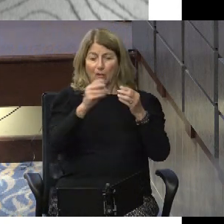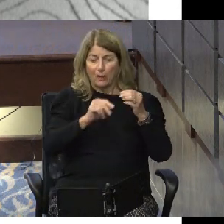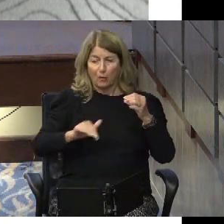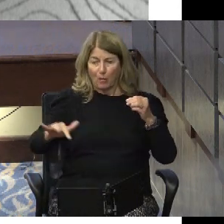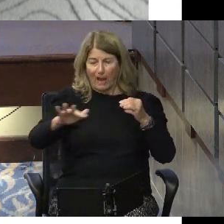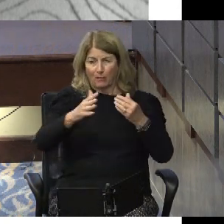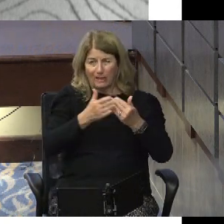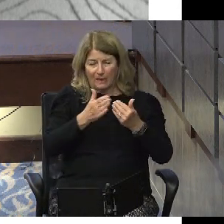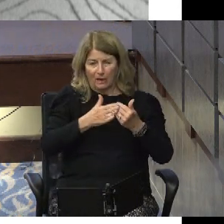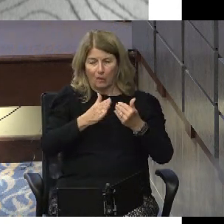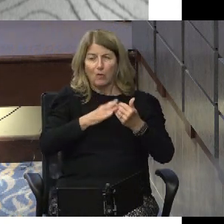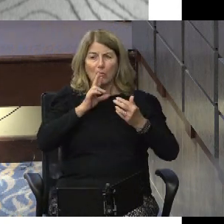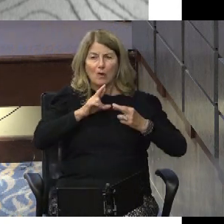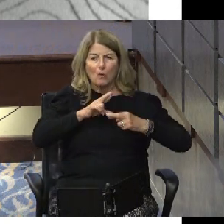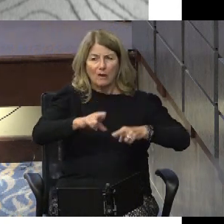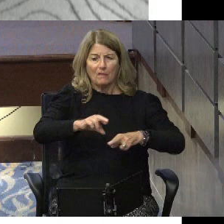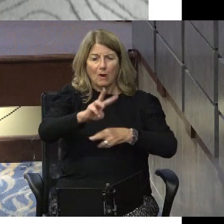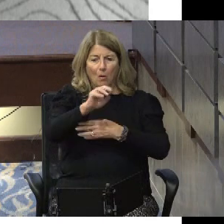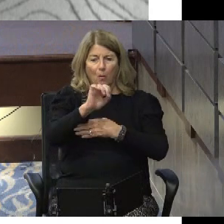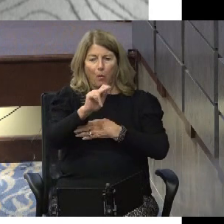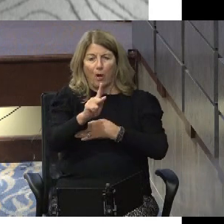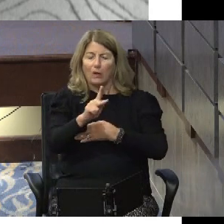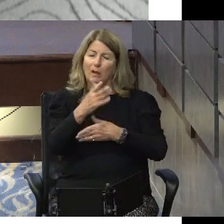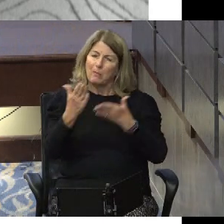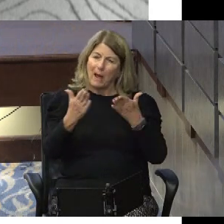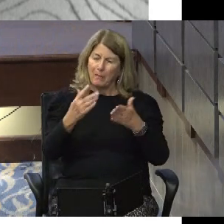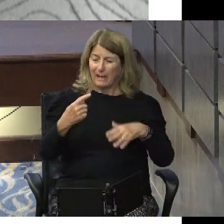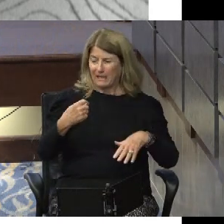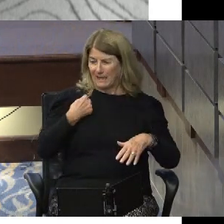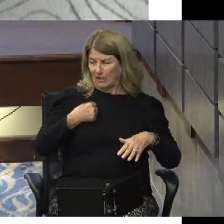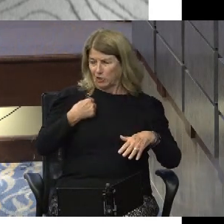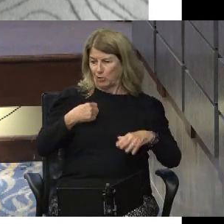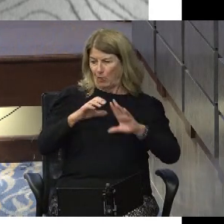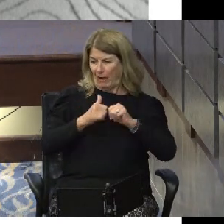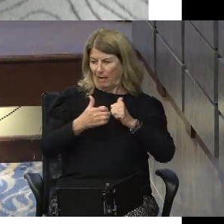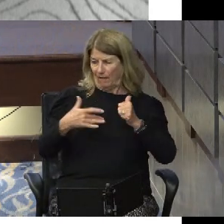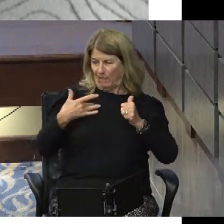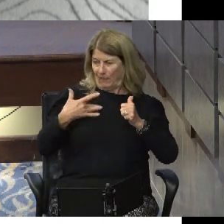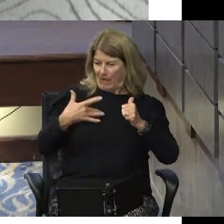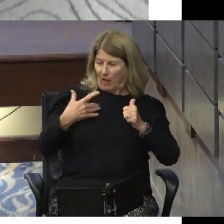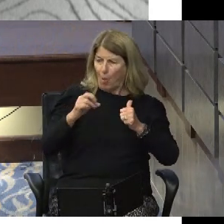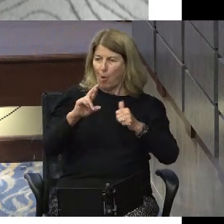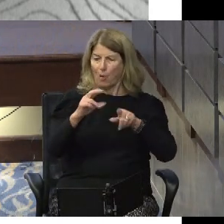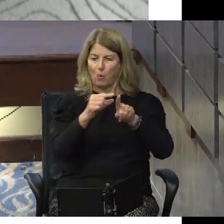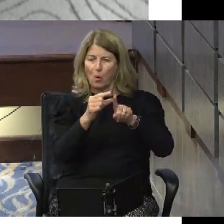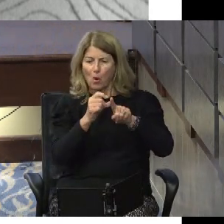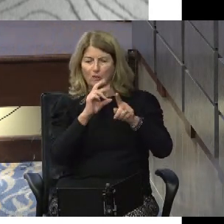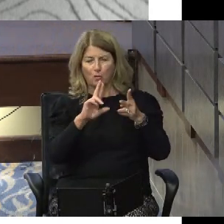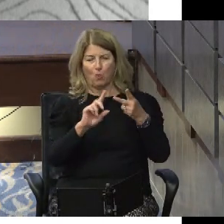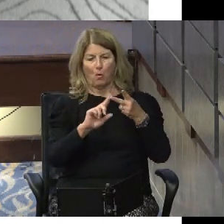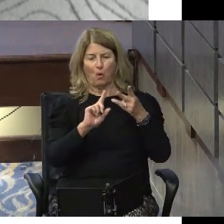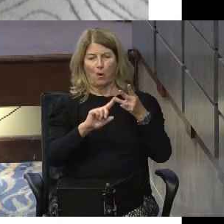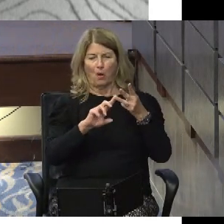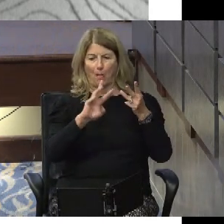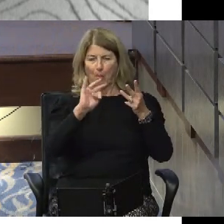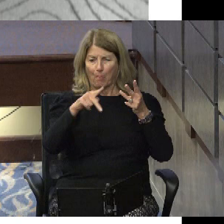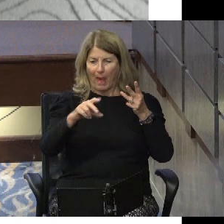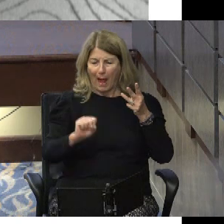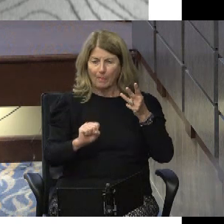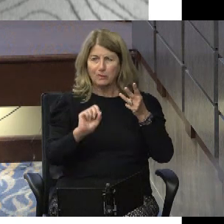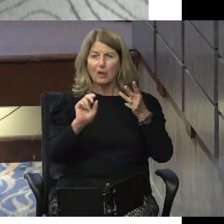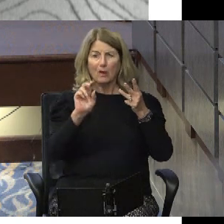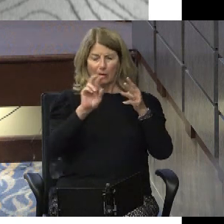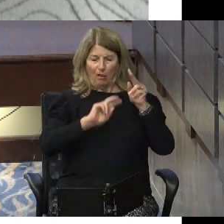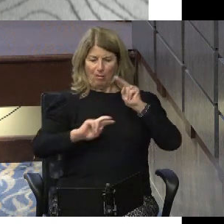whether it's textures or words or maps, and looking at where that might